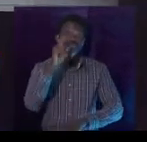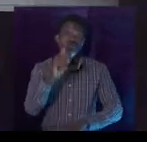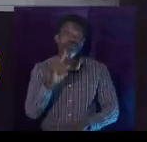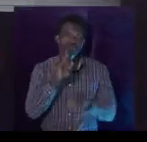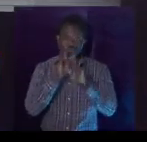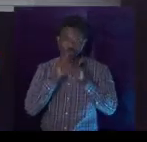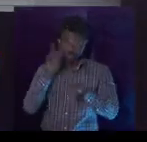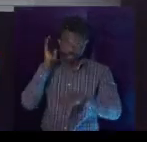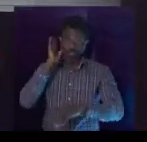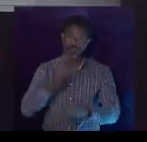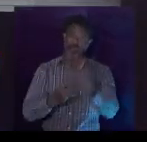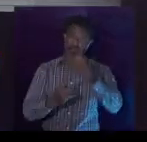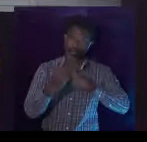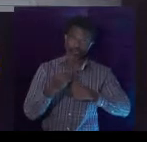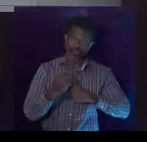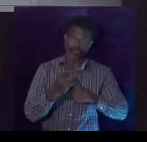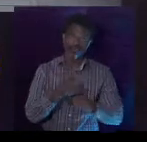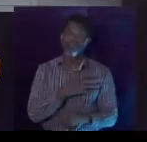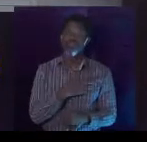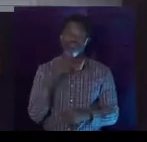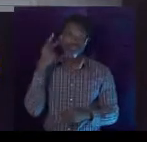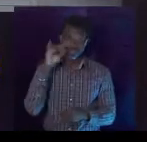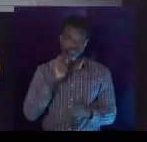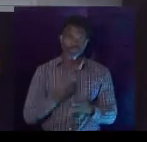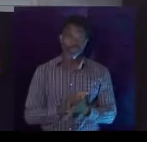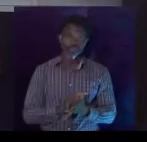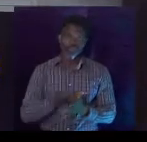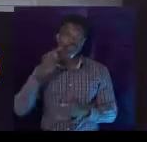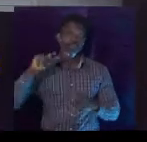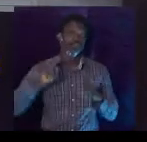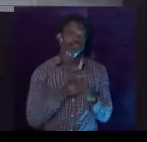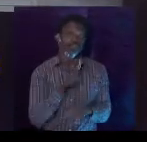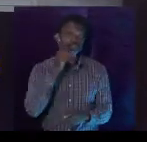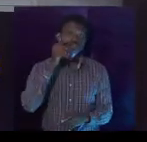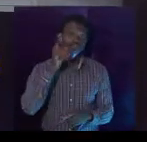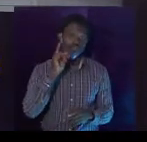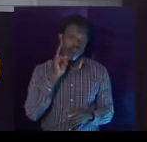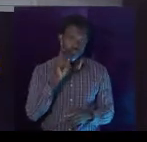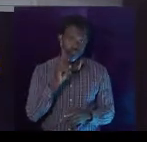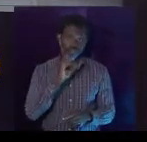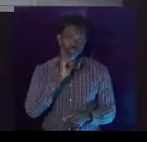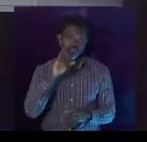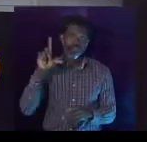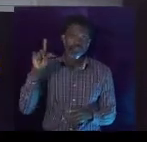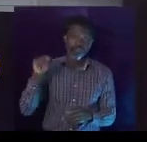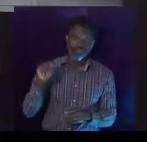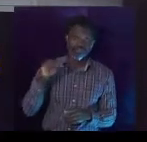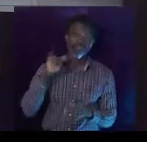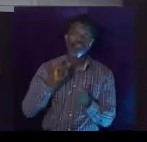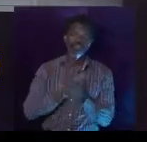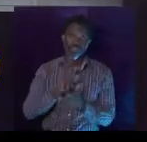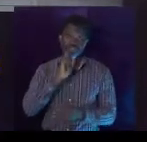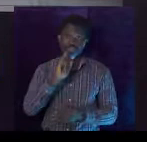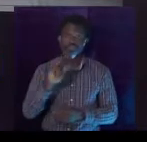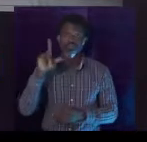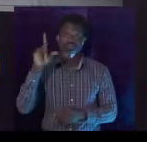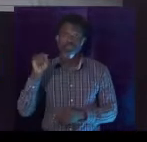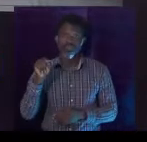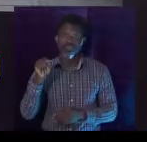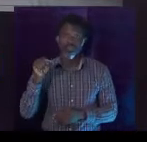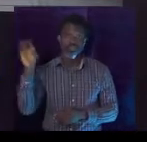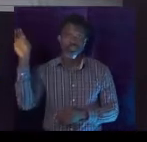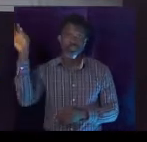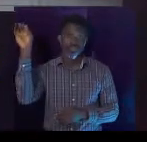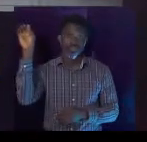one, the answers are going to come up right about now. You see that the first one stops just on 20, and that is